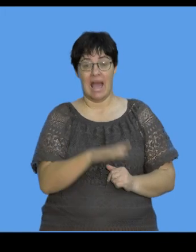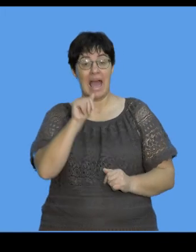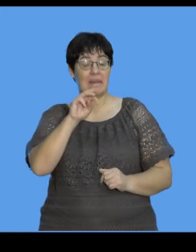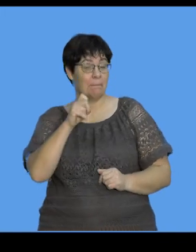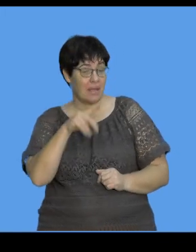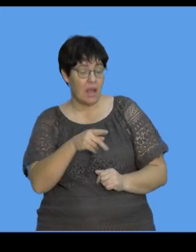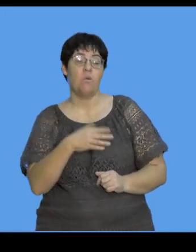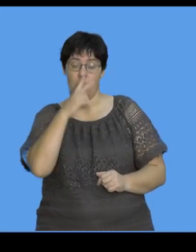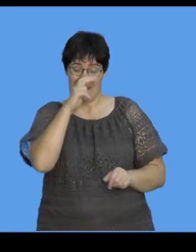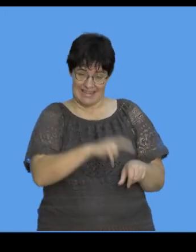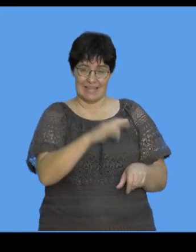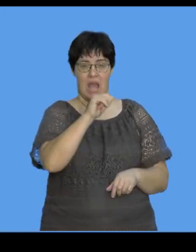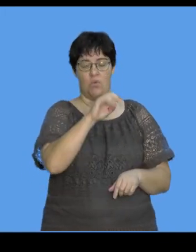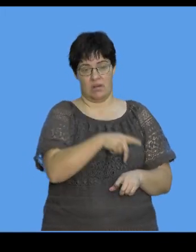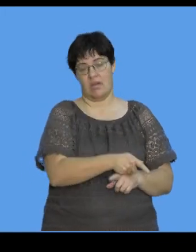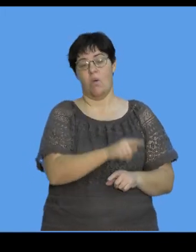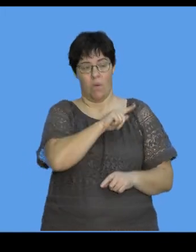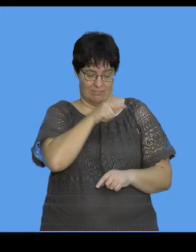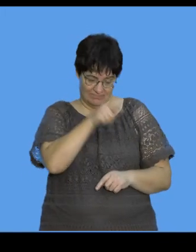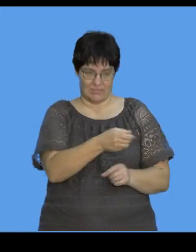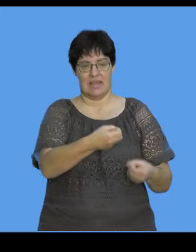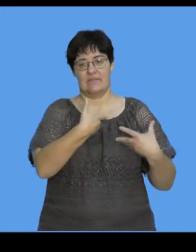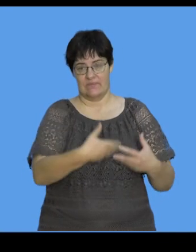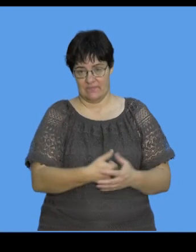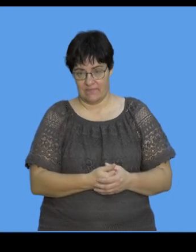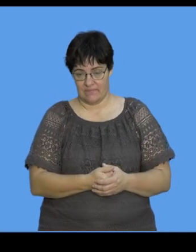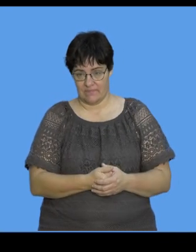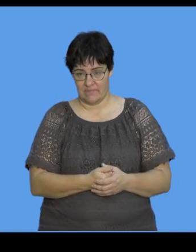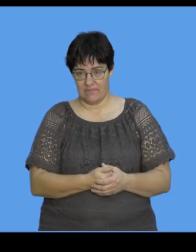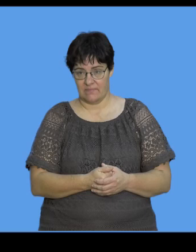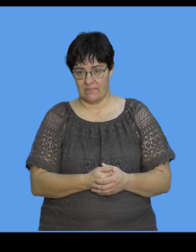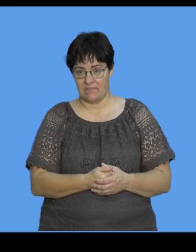looking for iron, and our oats gave us that question.